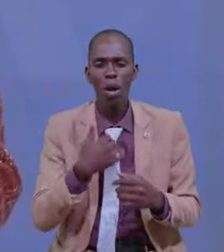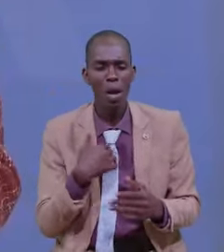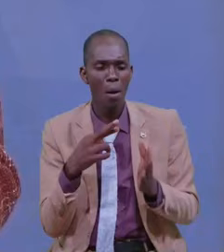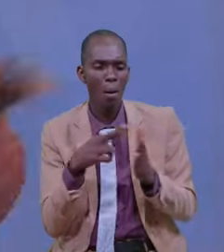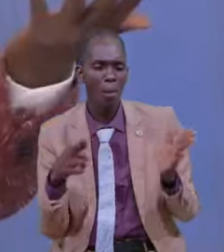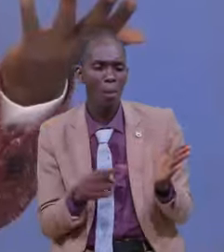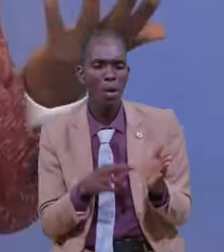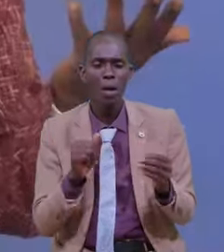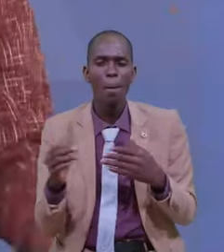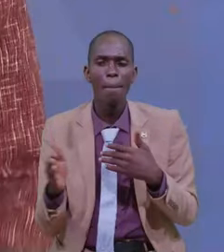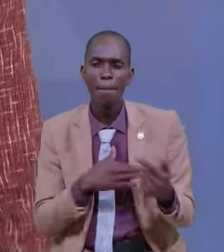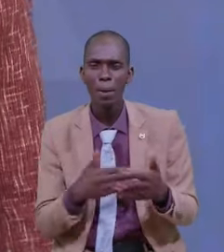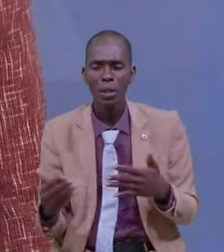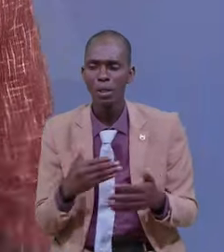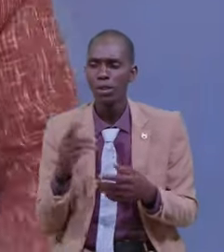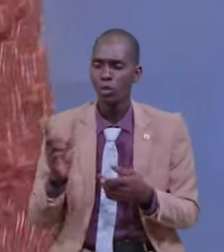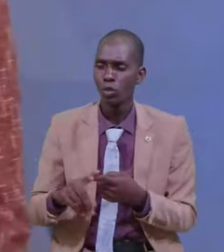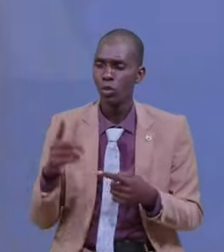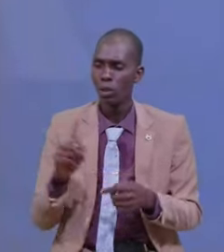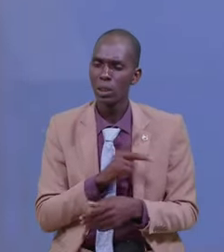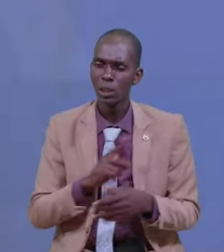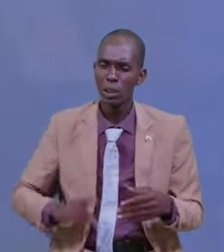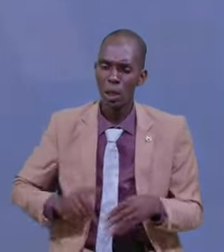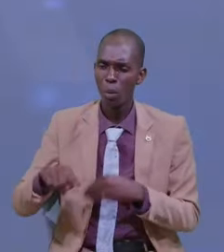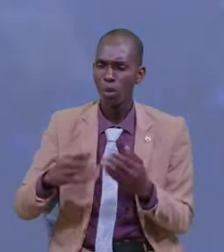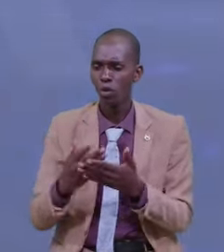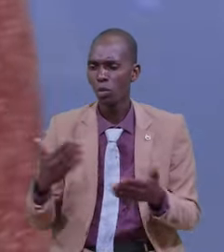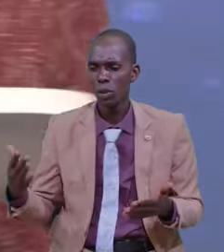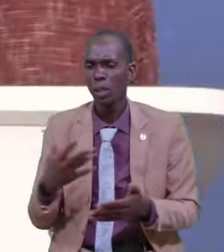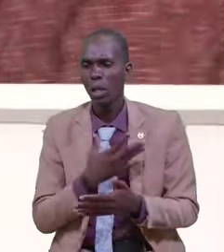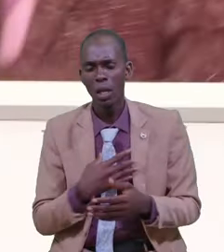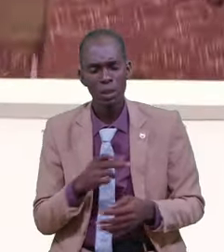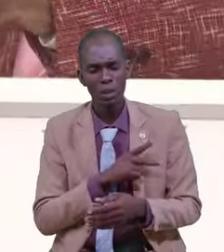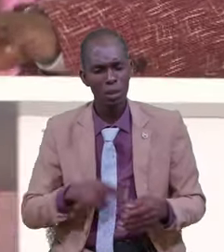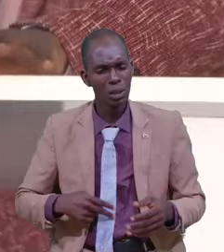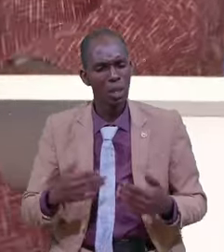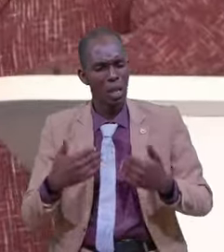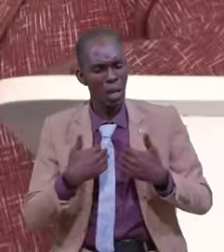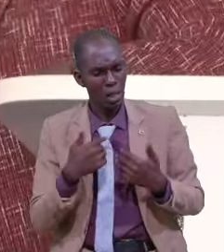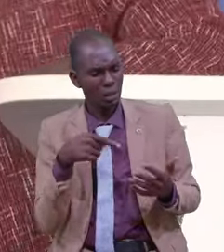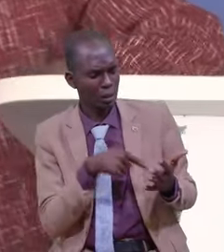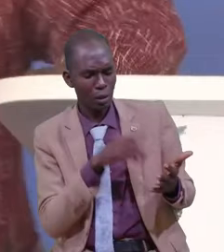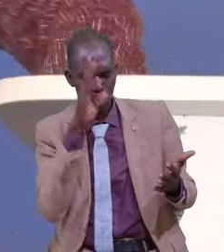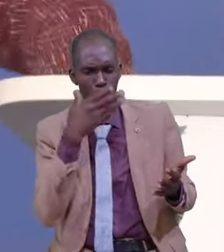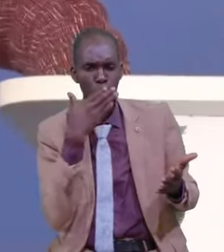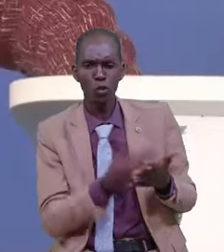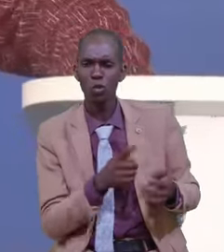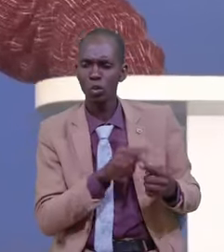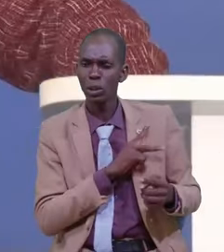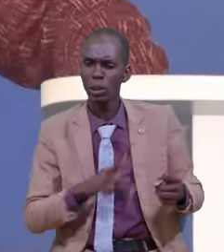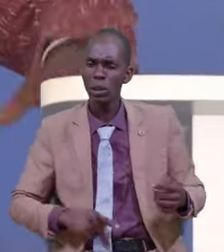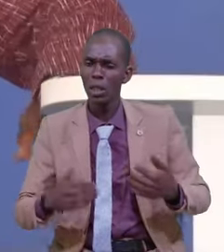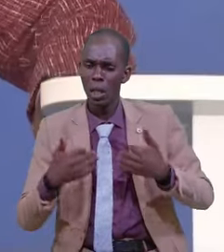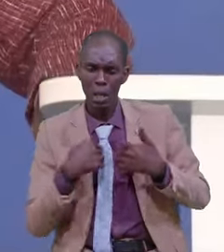been honored, compensated? And here comes Haman. The king said, who is there? And he